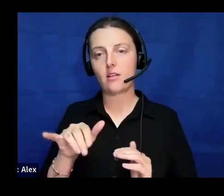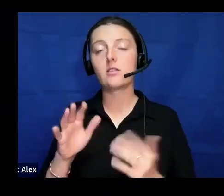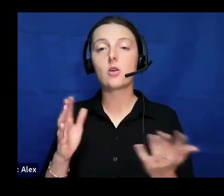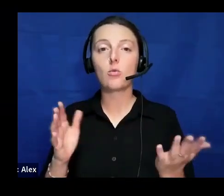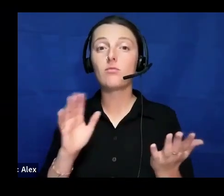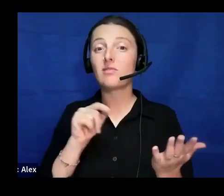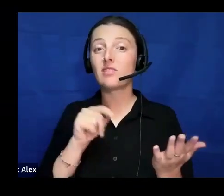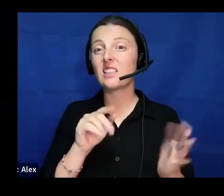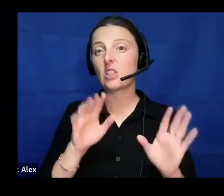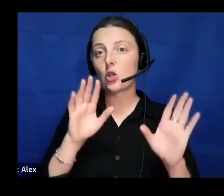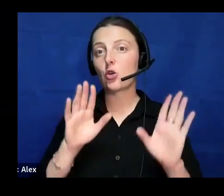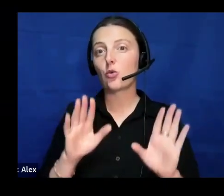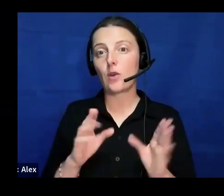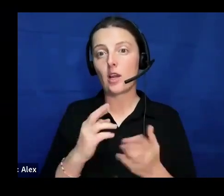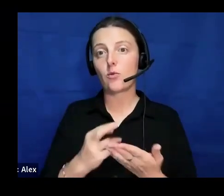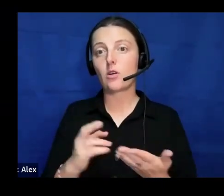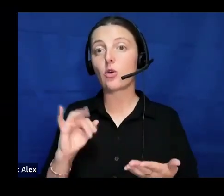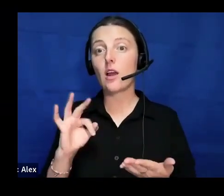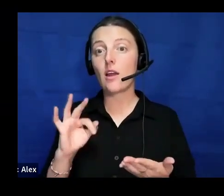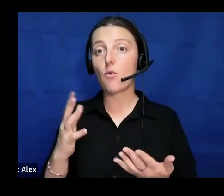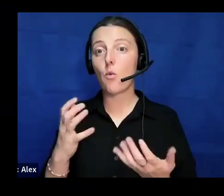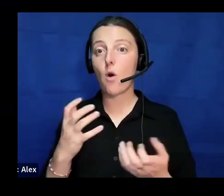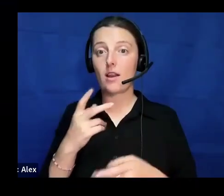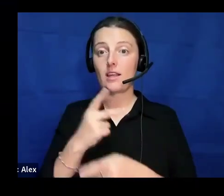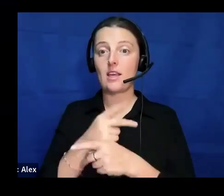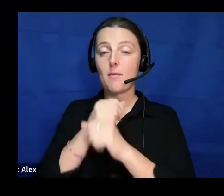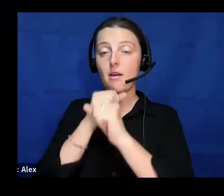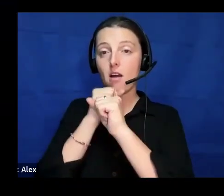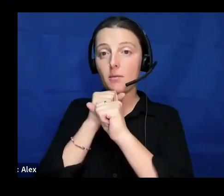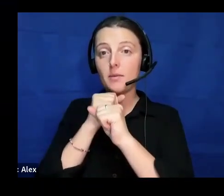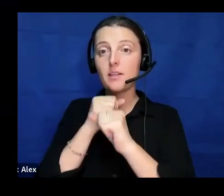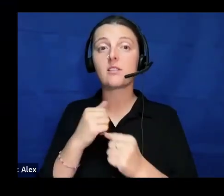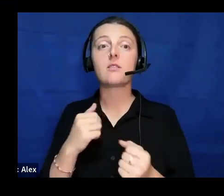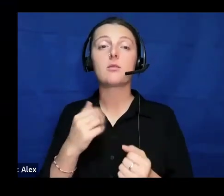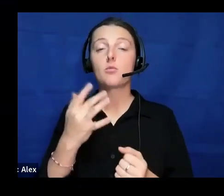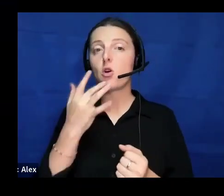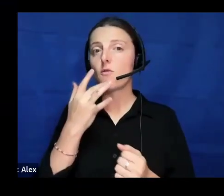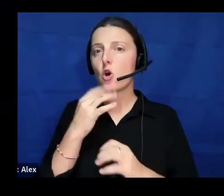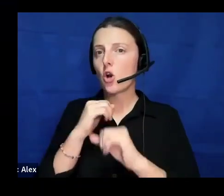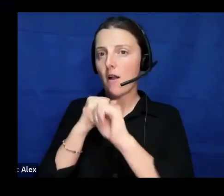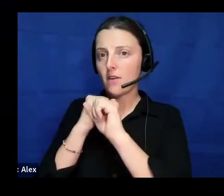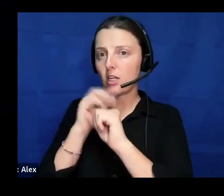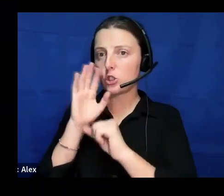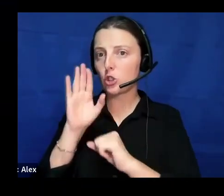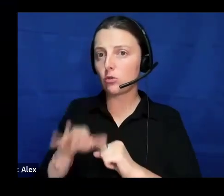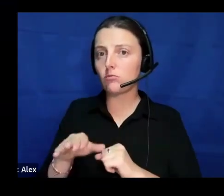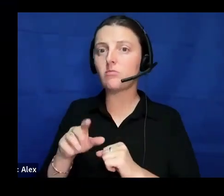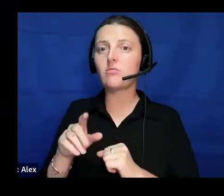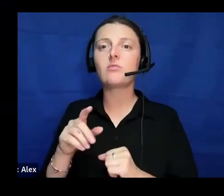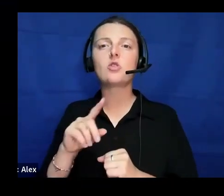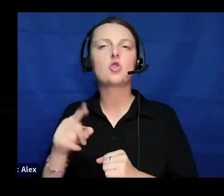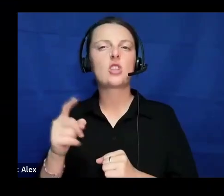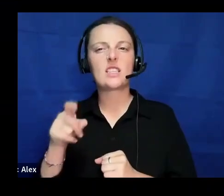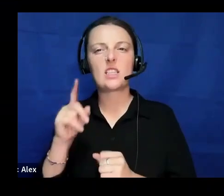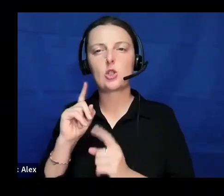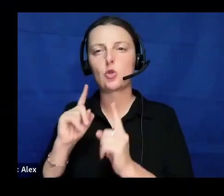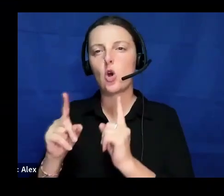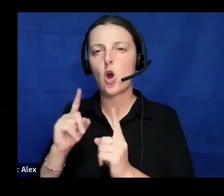to stay anonymous and want to keep information confidential and just need to talk with someone through